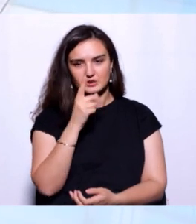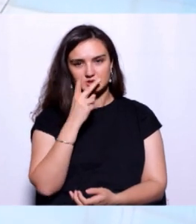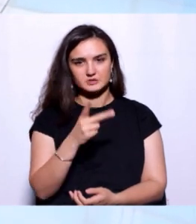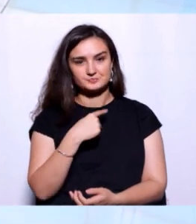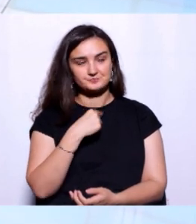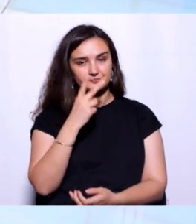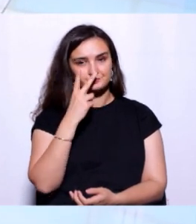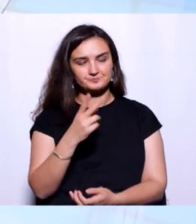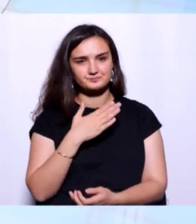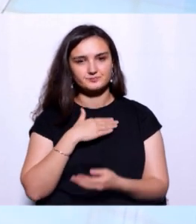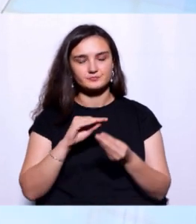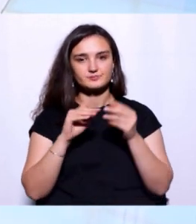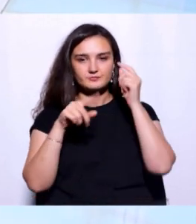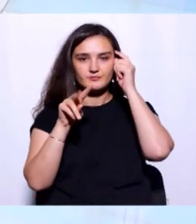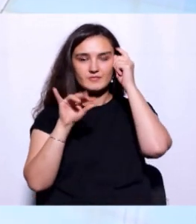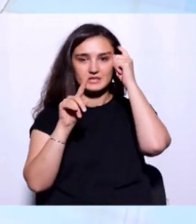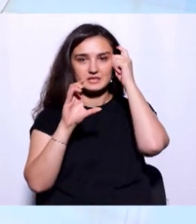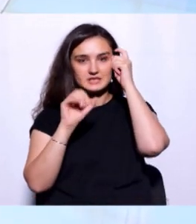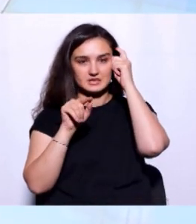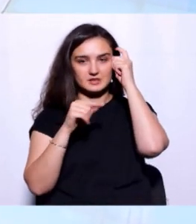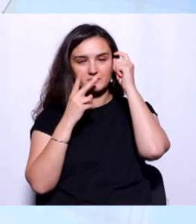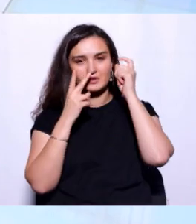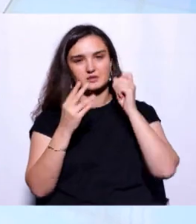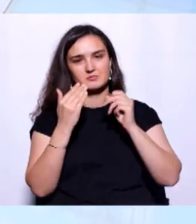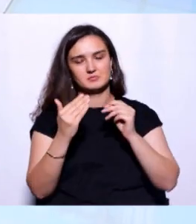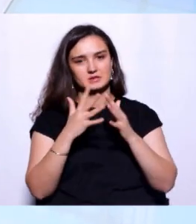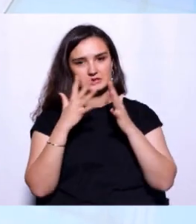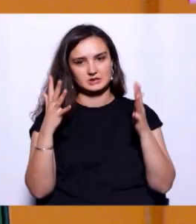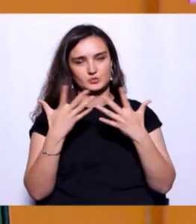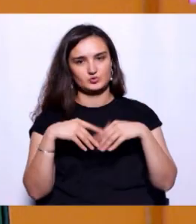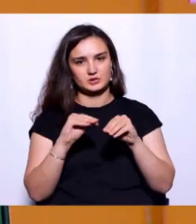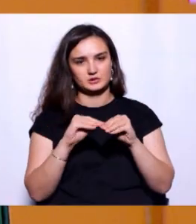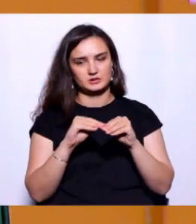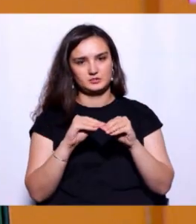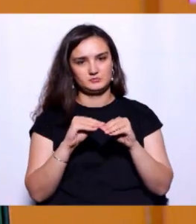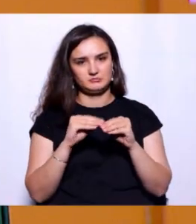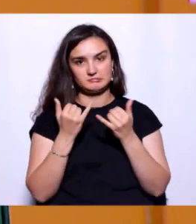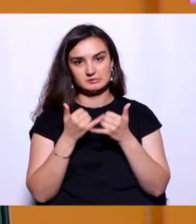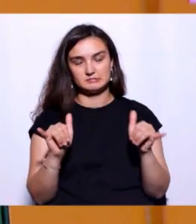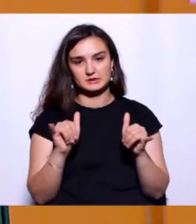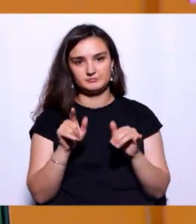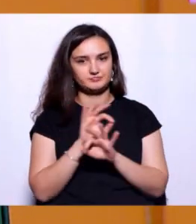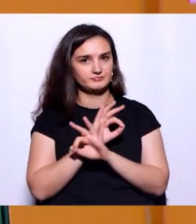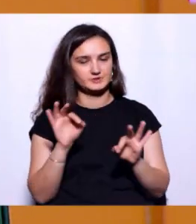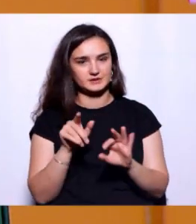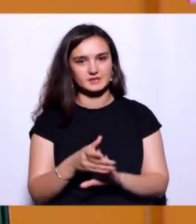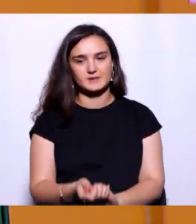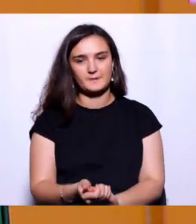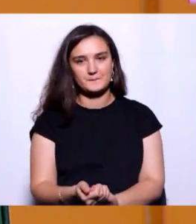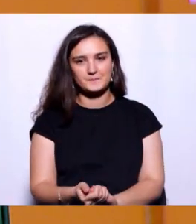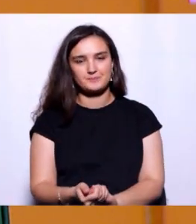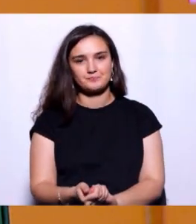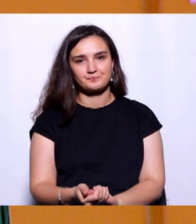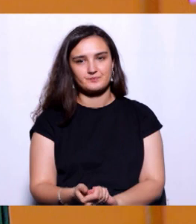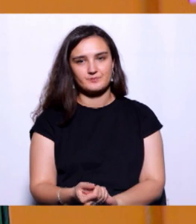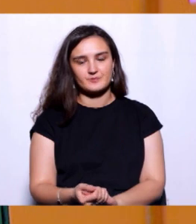I see my friend Lisa, and I see her big family. Wow, fantastic.